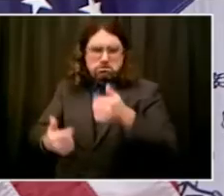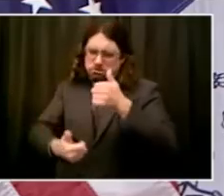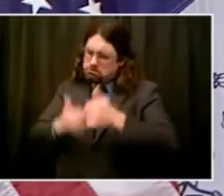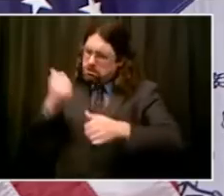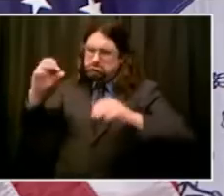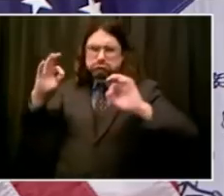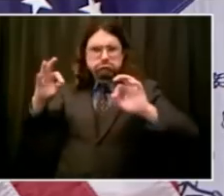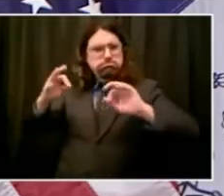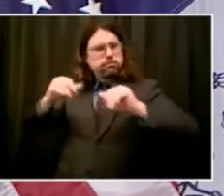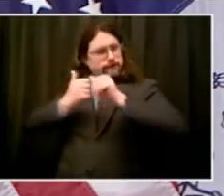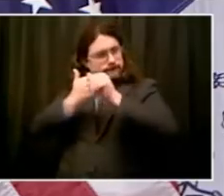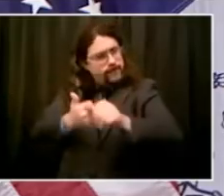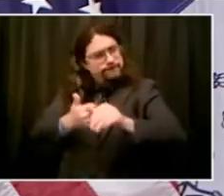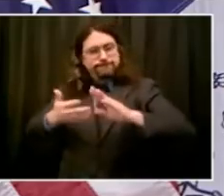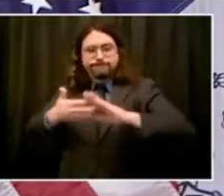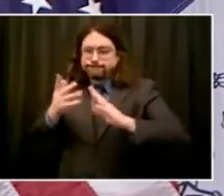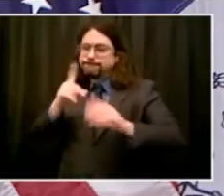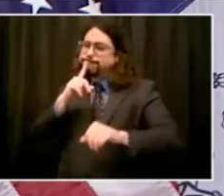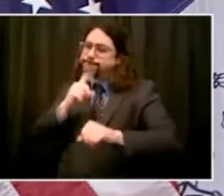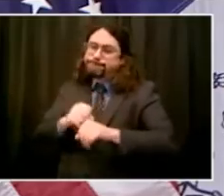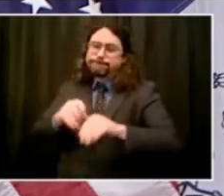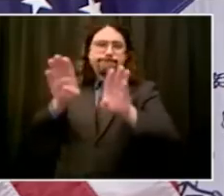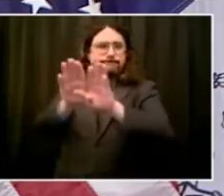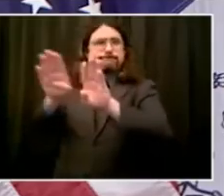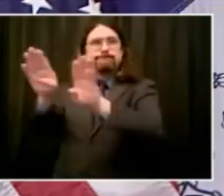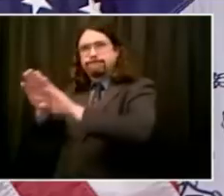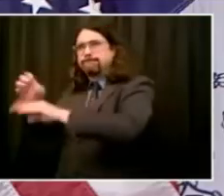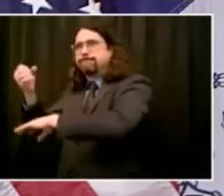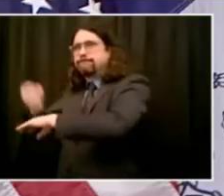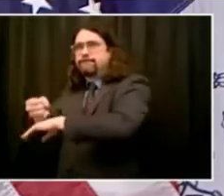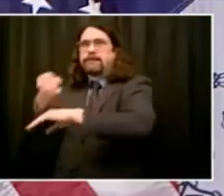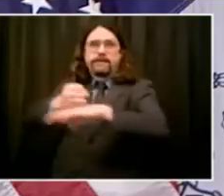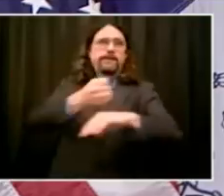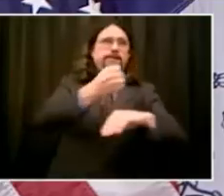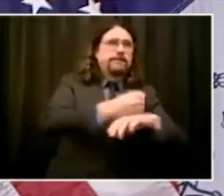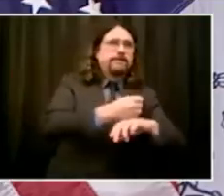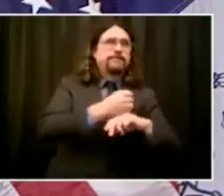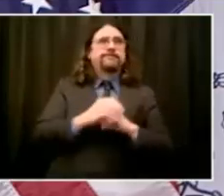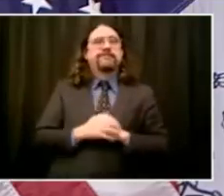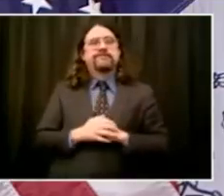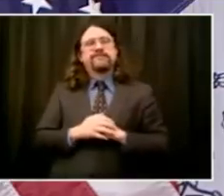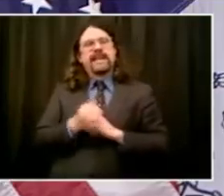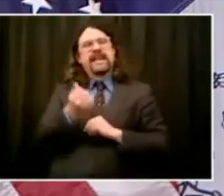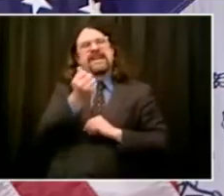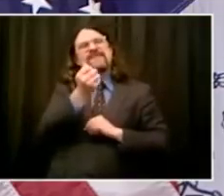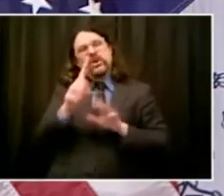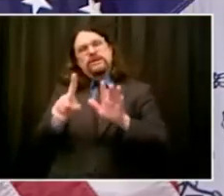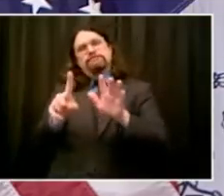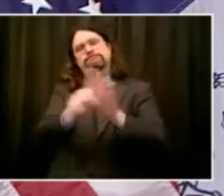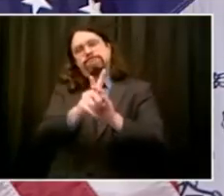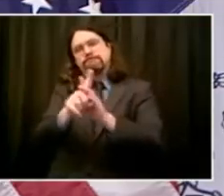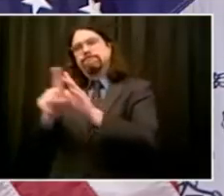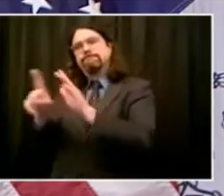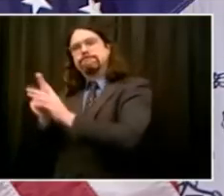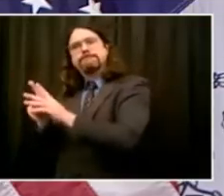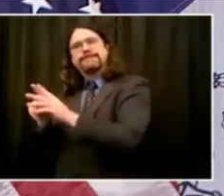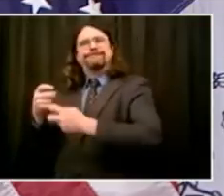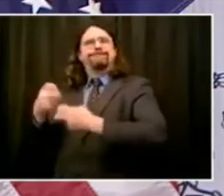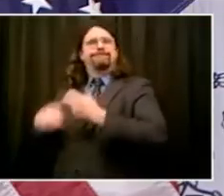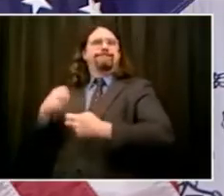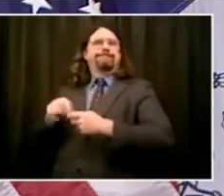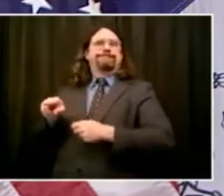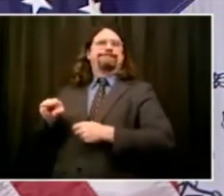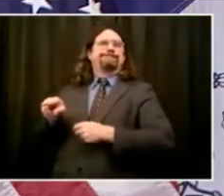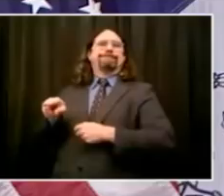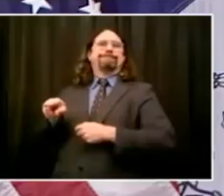with it right away. But from what I'm seeing, this is a rarity. But the best way for the very few who are not getting the message, despite the